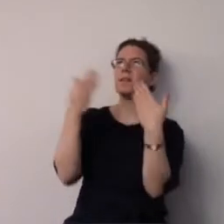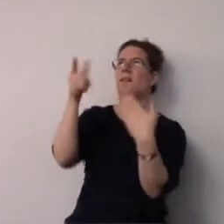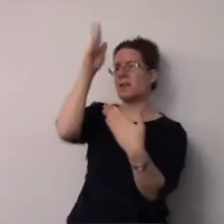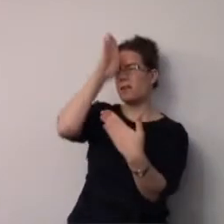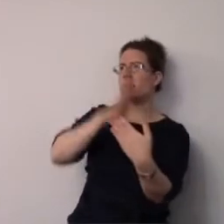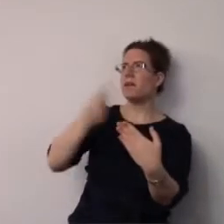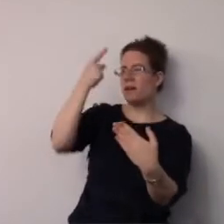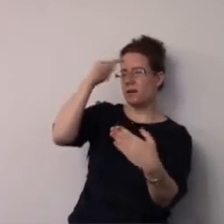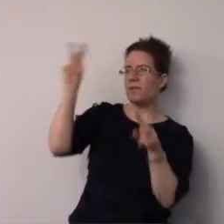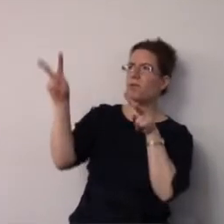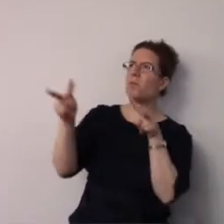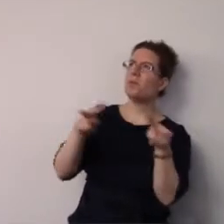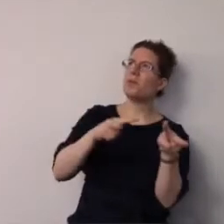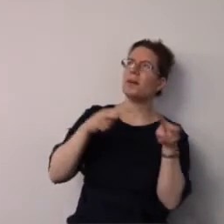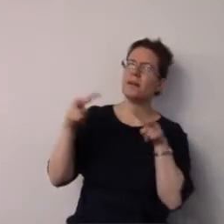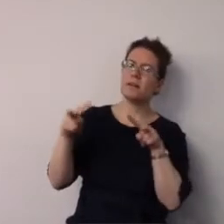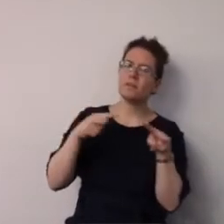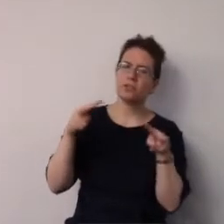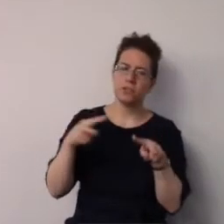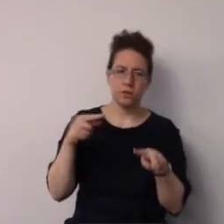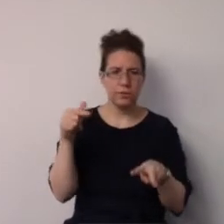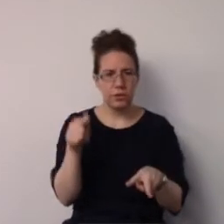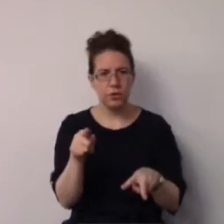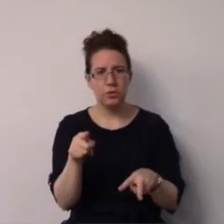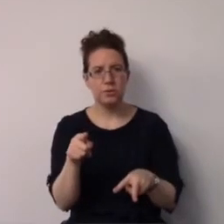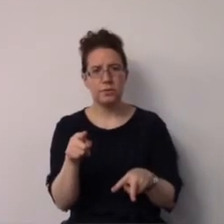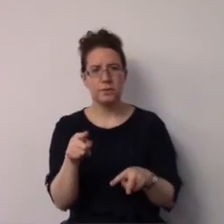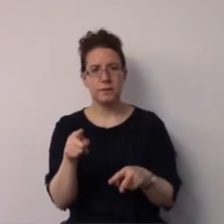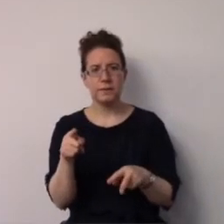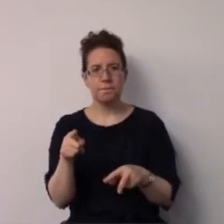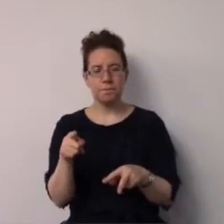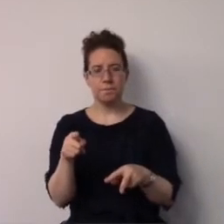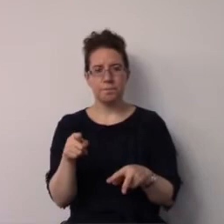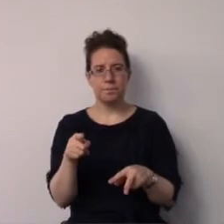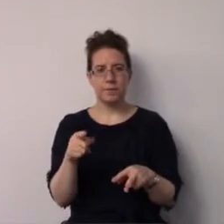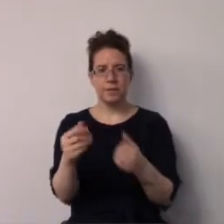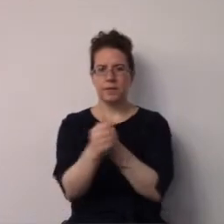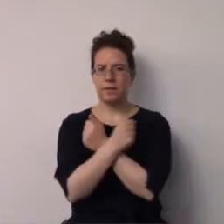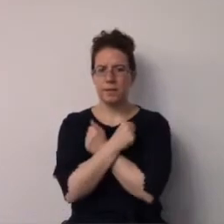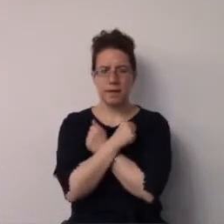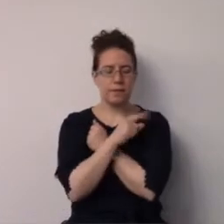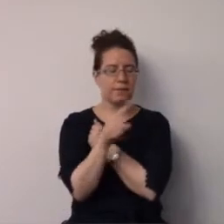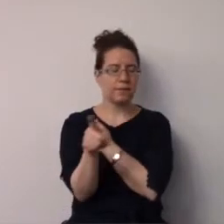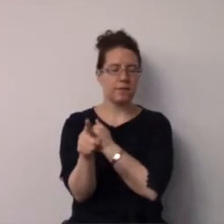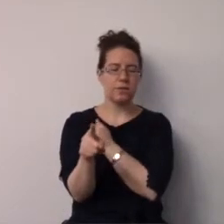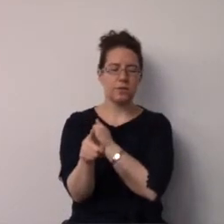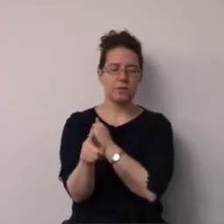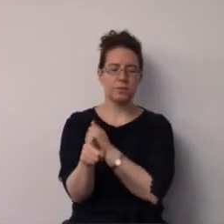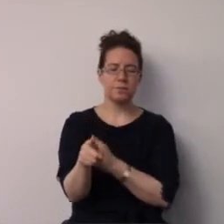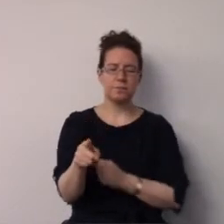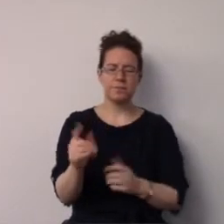Jesus, Jesus. We worship you, Jesus. God, we worship you,